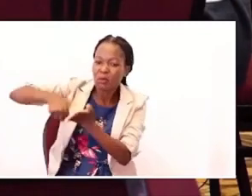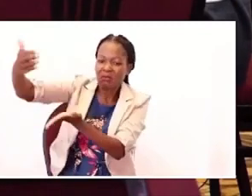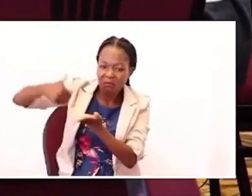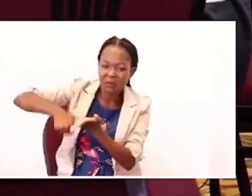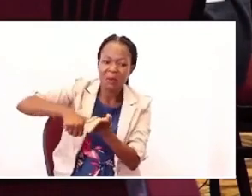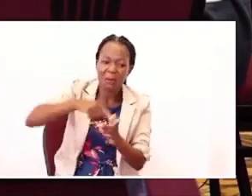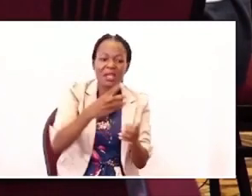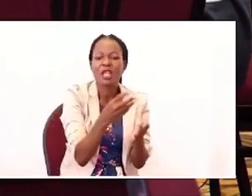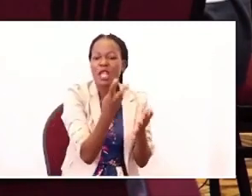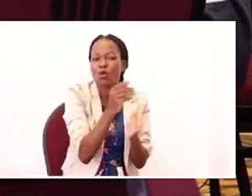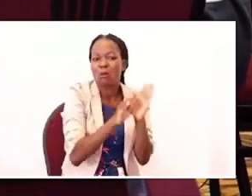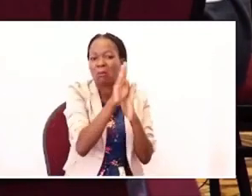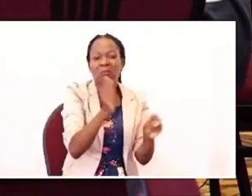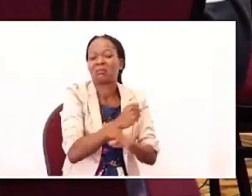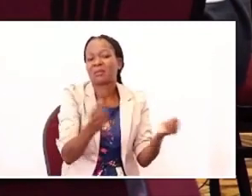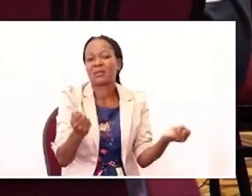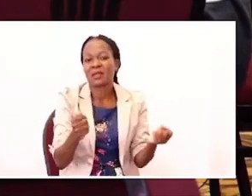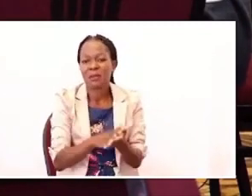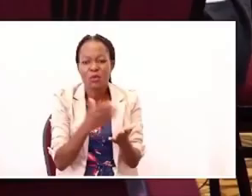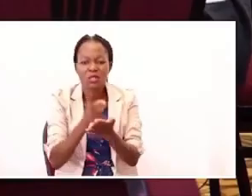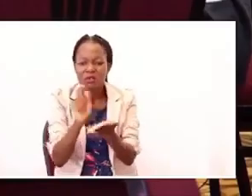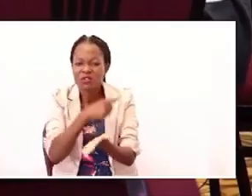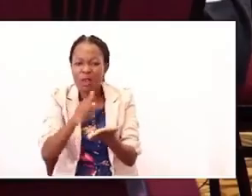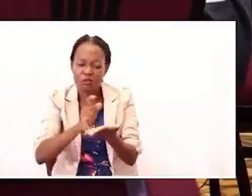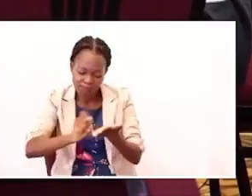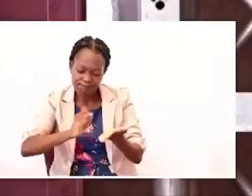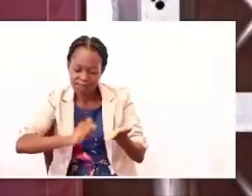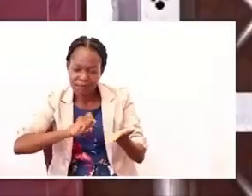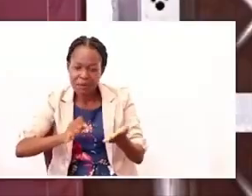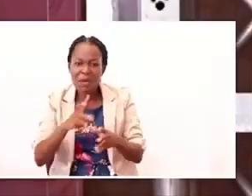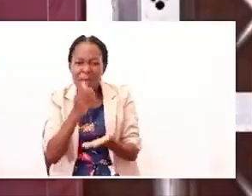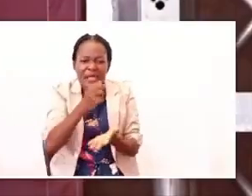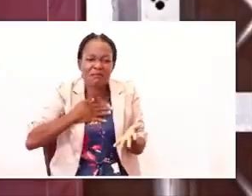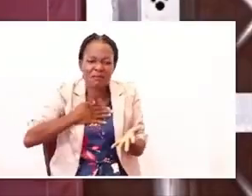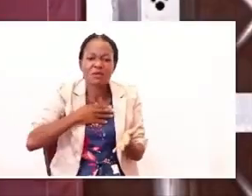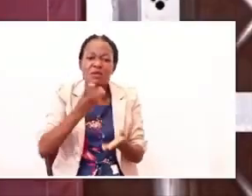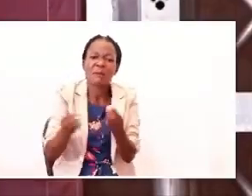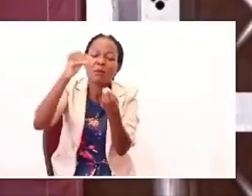the capacity to record surpluses on the budget.